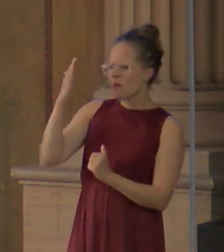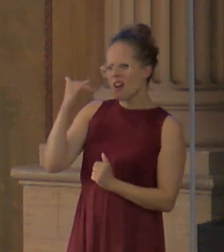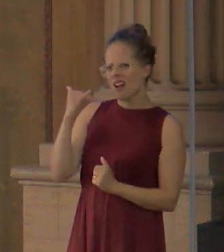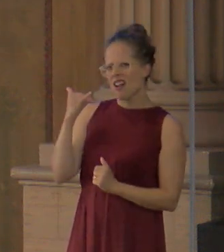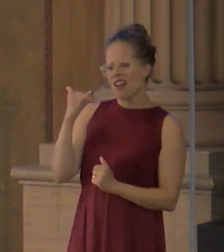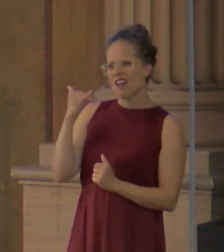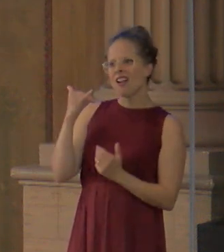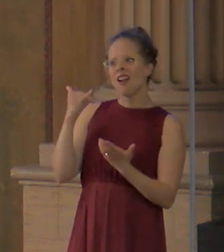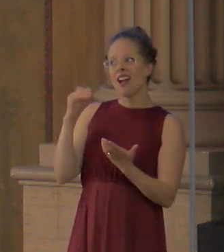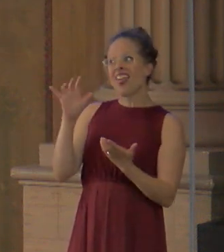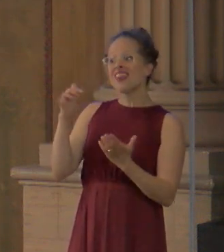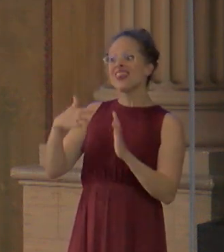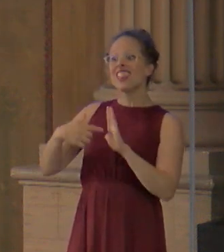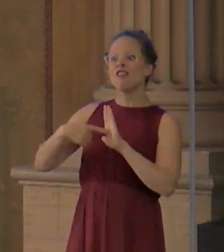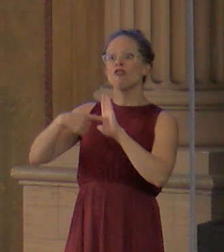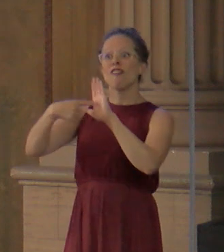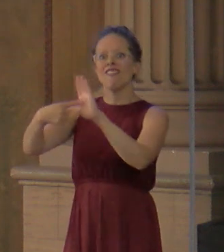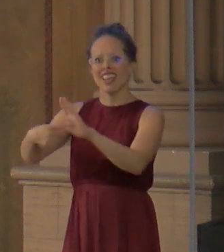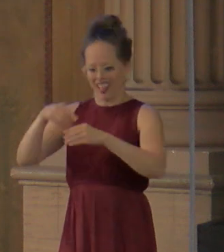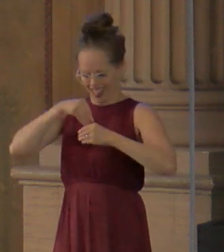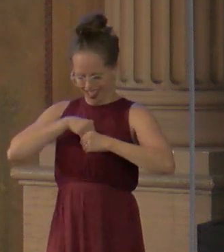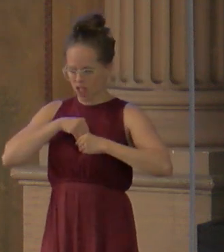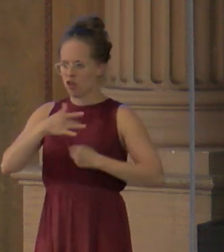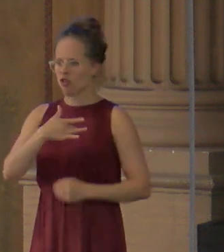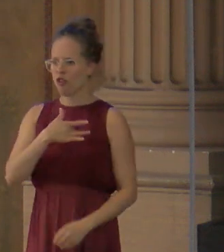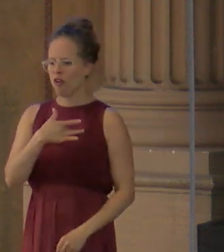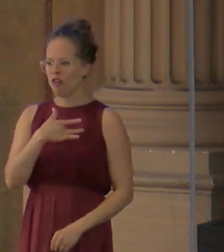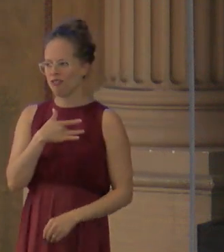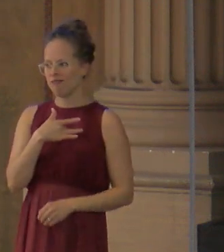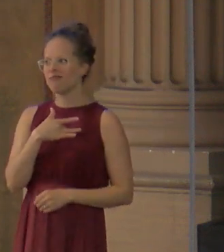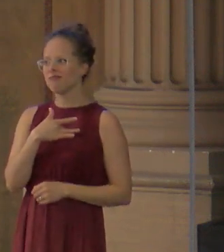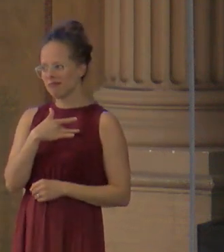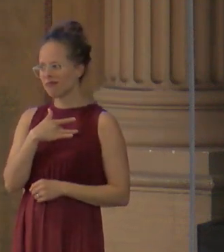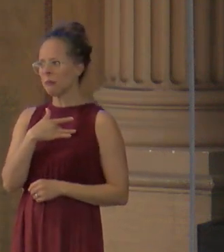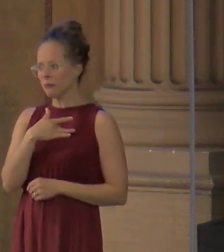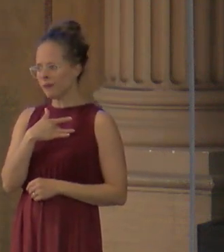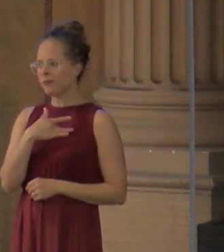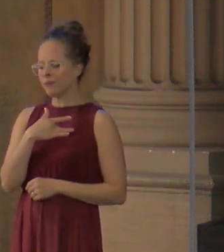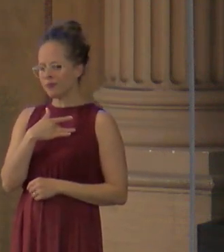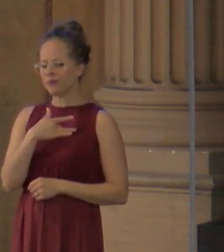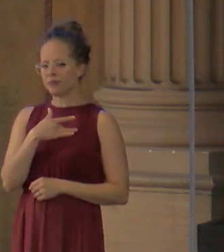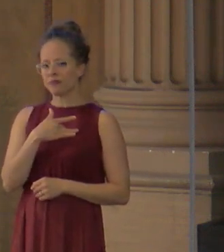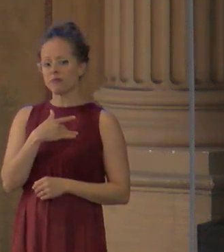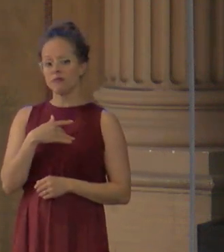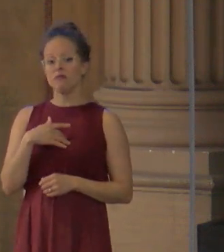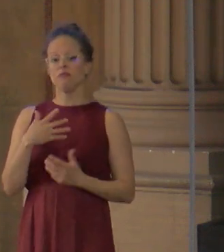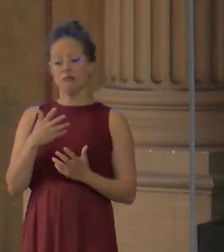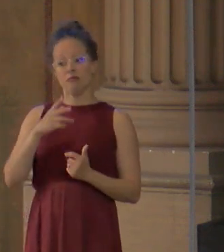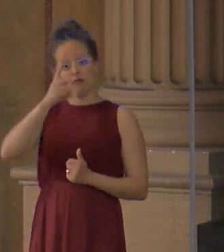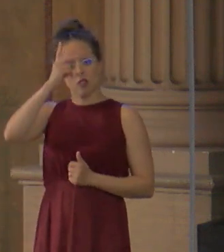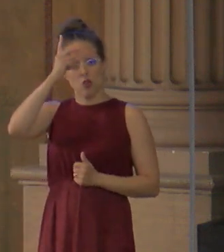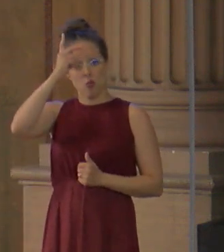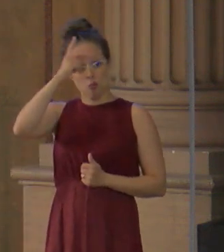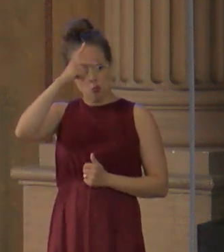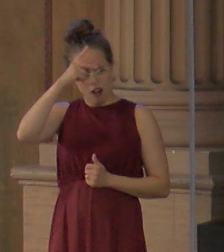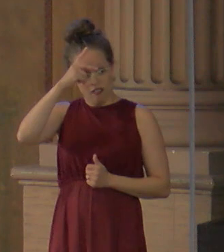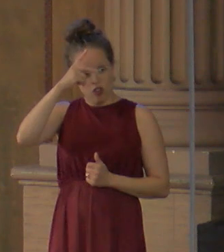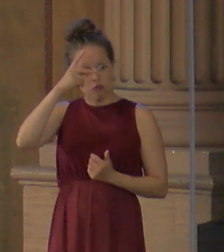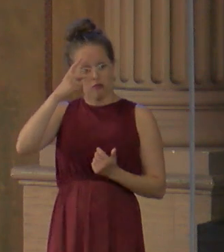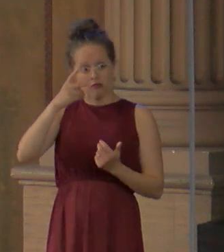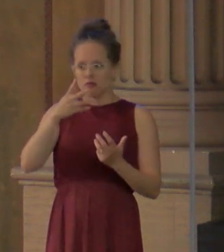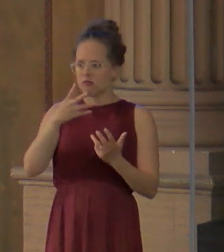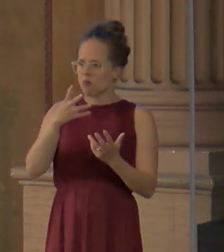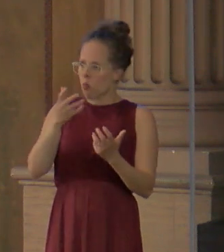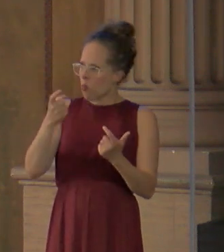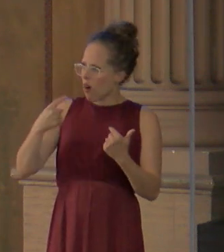Because in doing so, it's revealing something about our hearts. Again, the first big truth Proverbs in the Bible wants us to understand is that